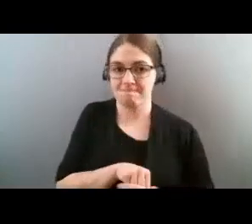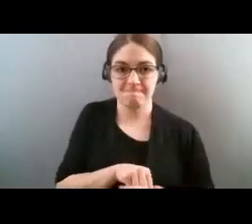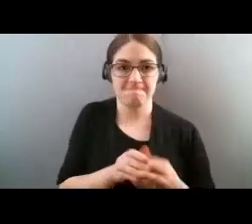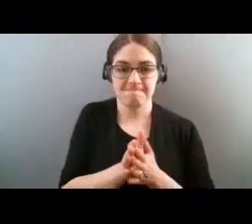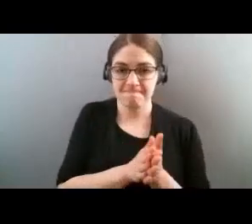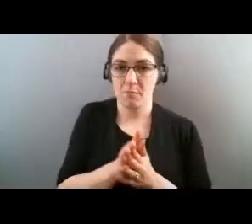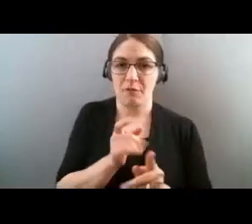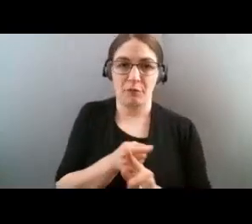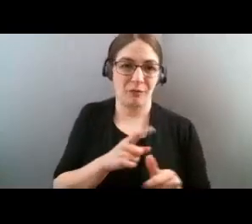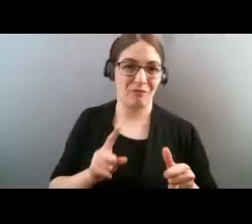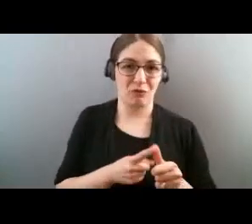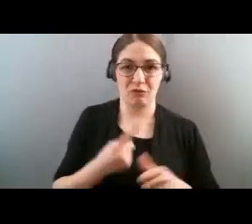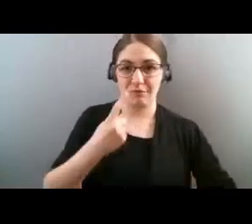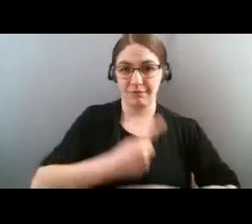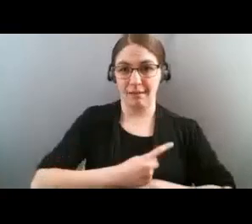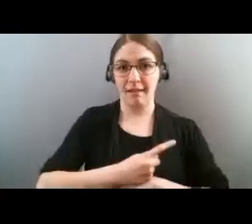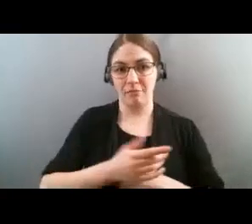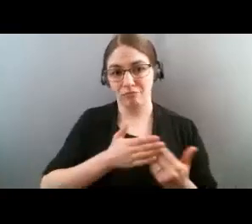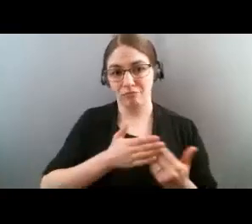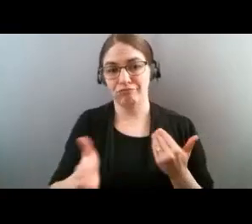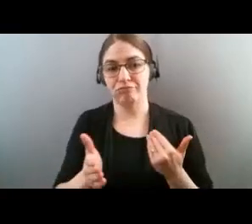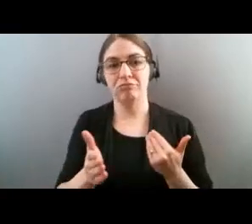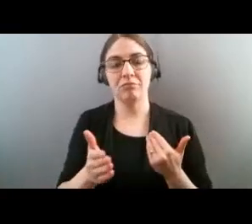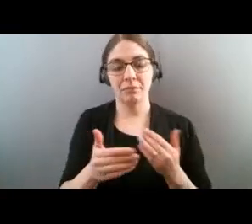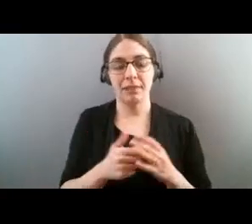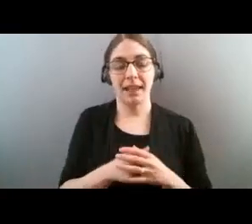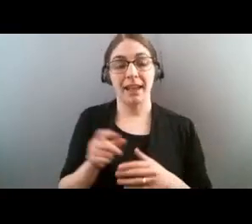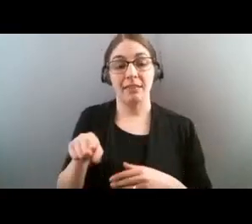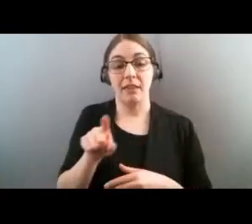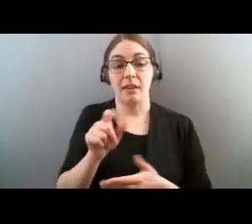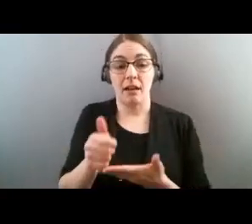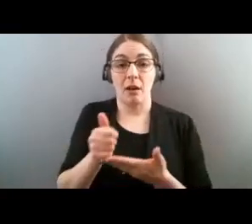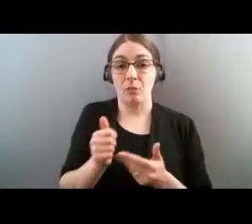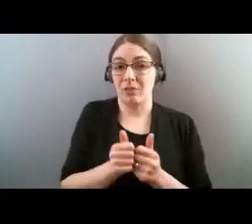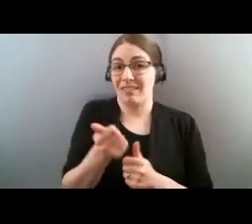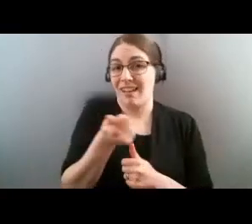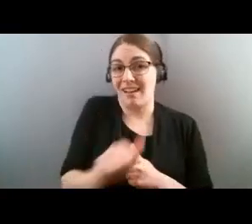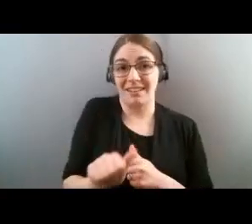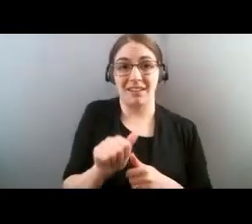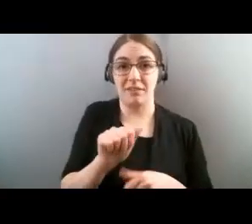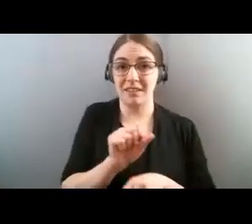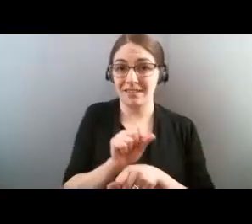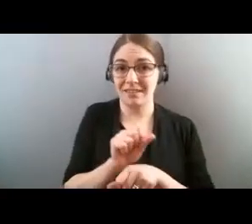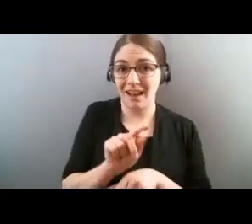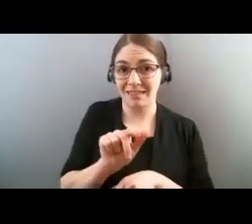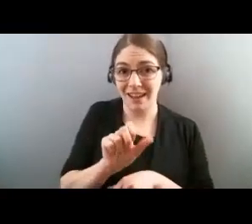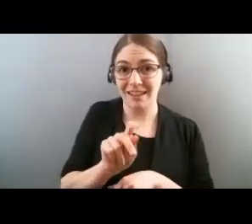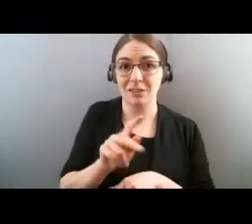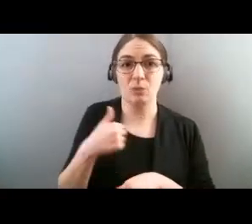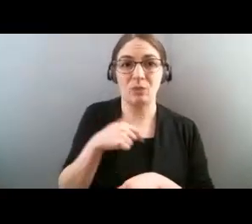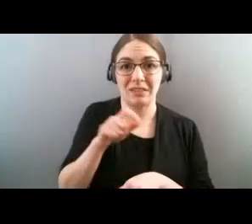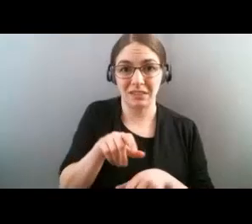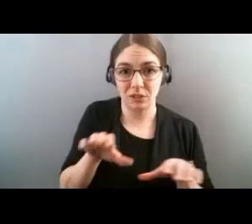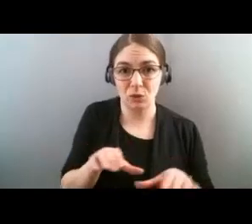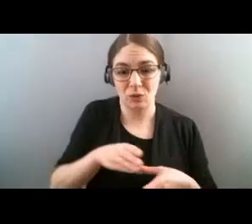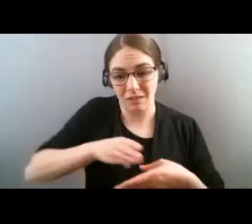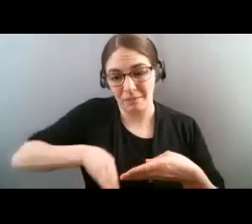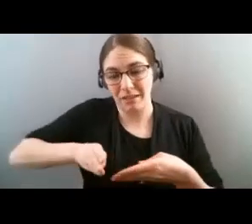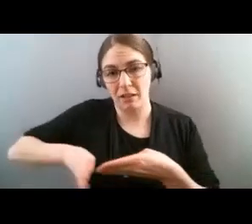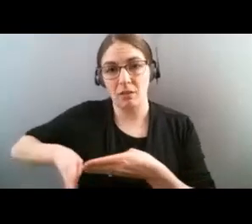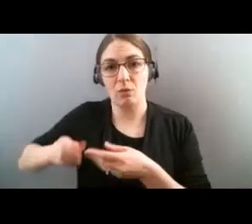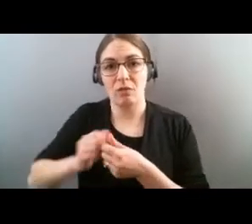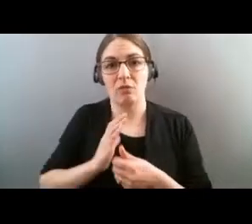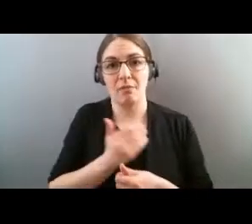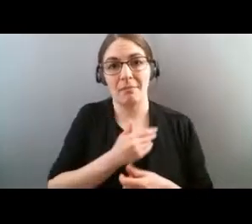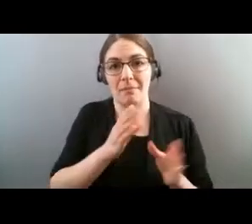they help with any of the tasks that we needed to complete with the plan, and just having them involved from the